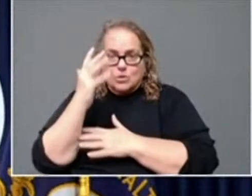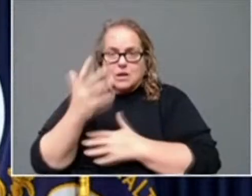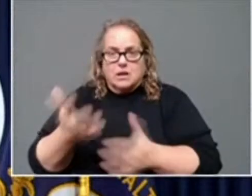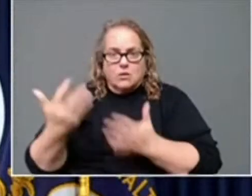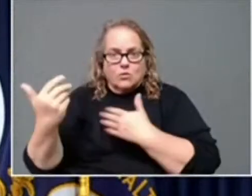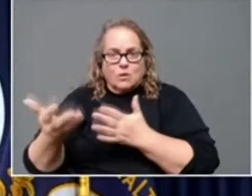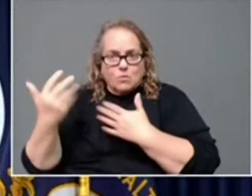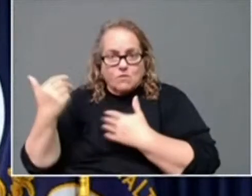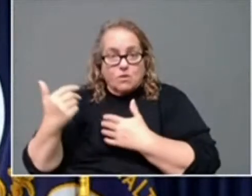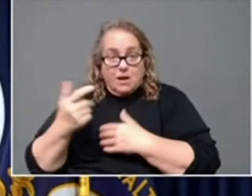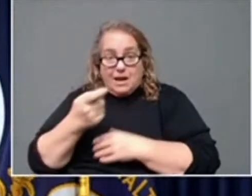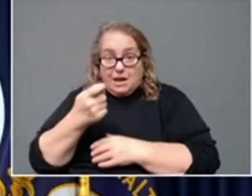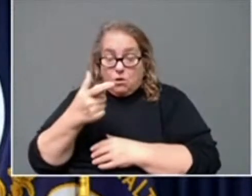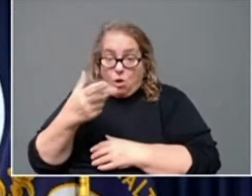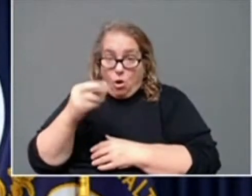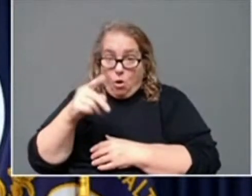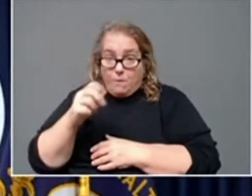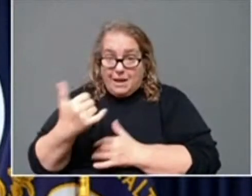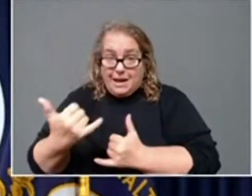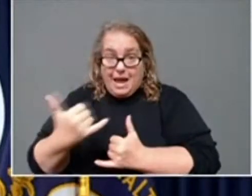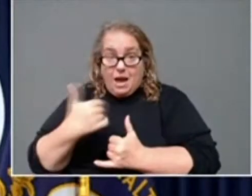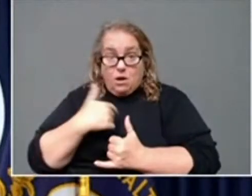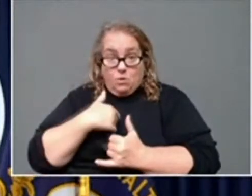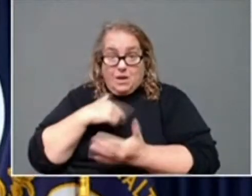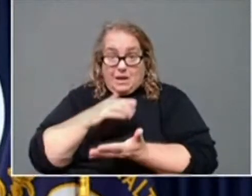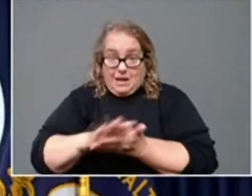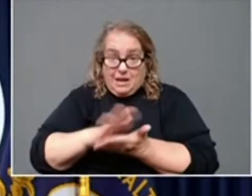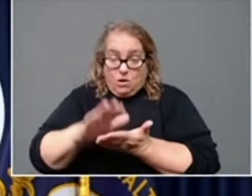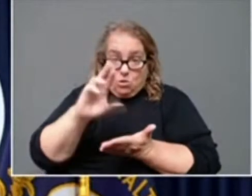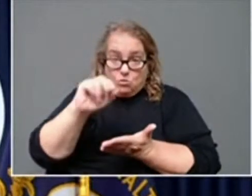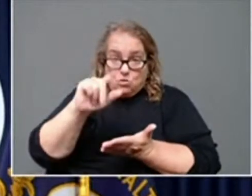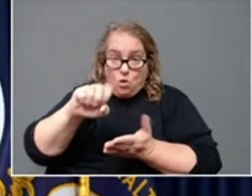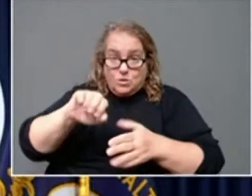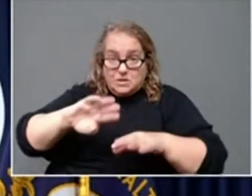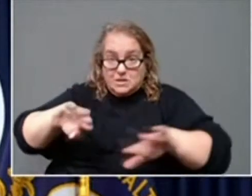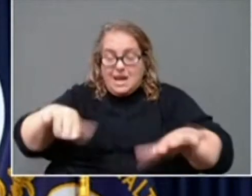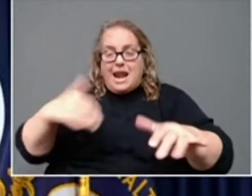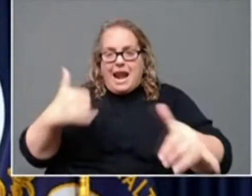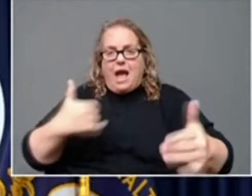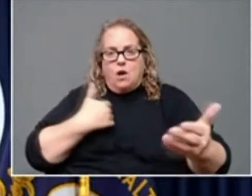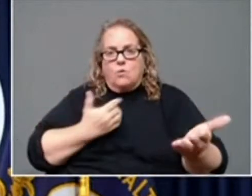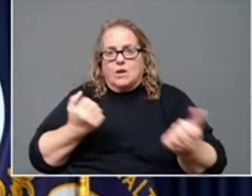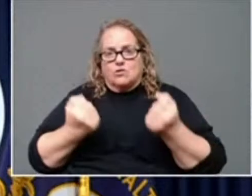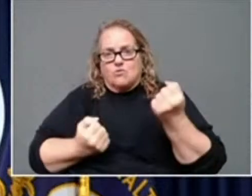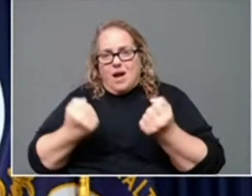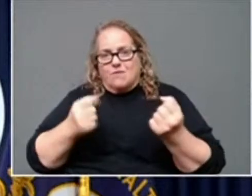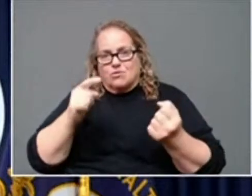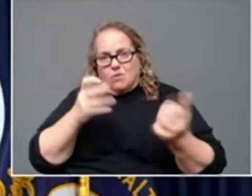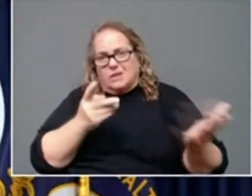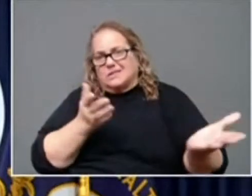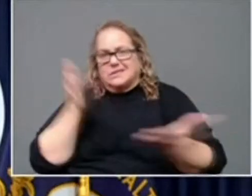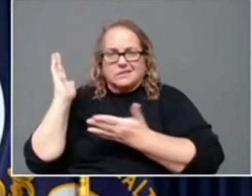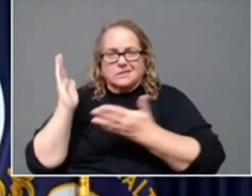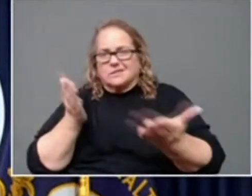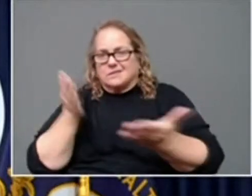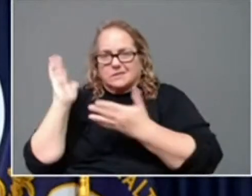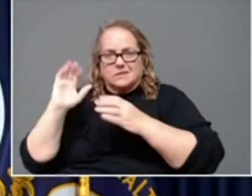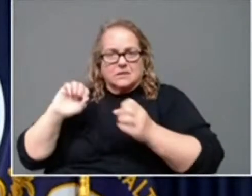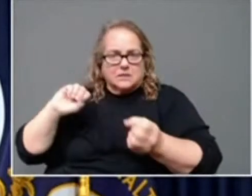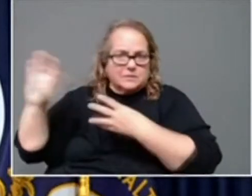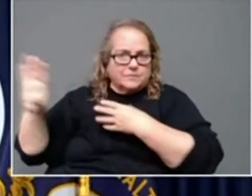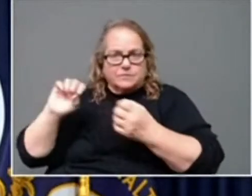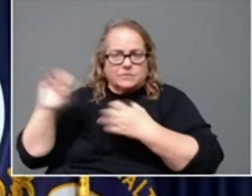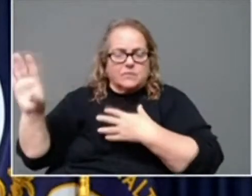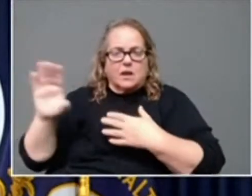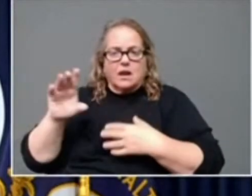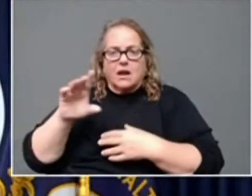just clearing roads, we're now moving stuff out. And that is a really good thing.